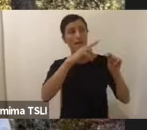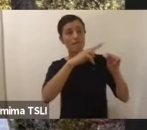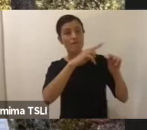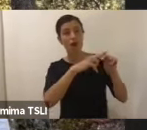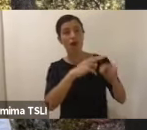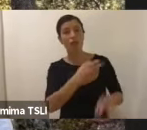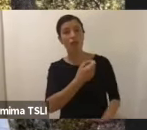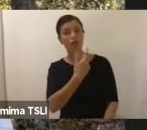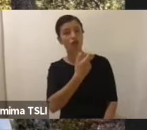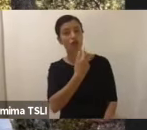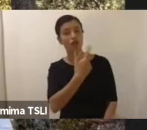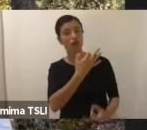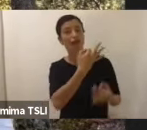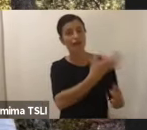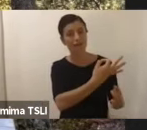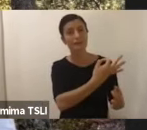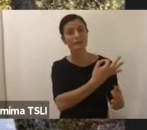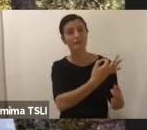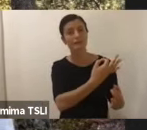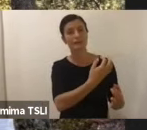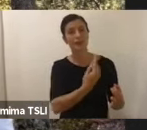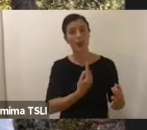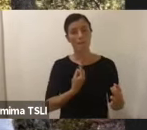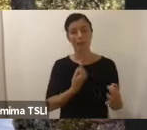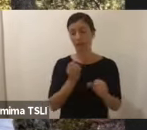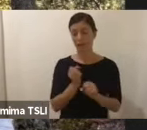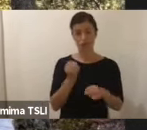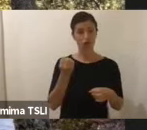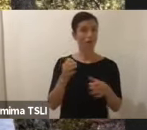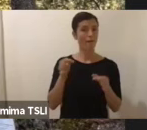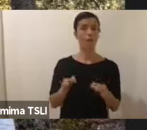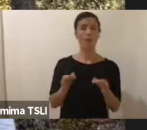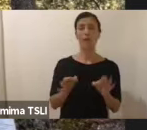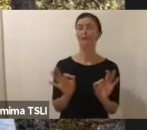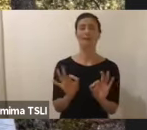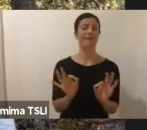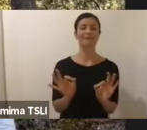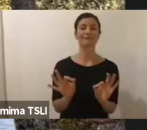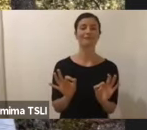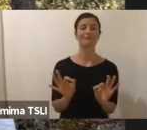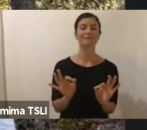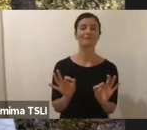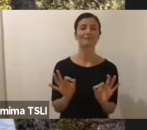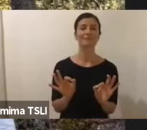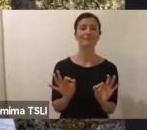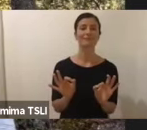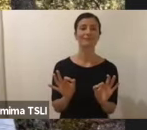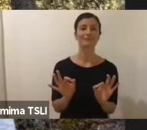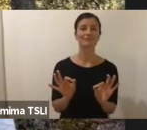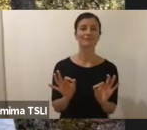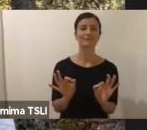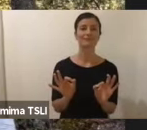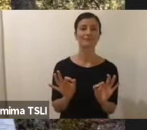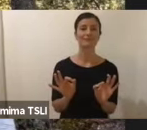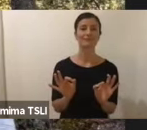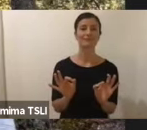and and i don't have any formal uh degree or education um so and